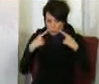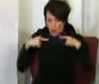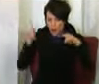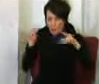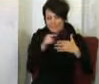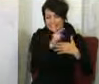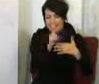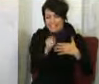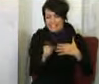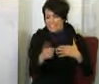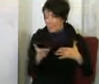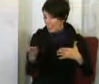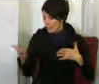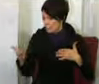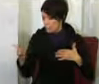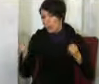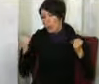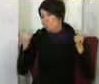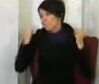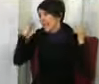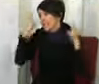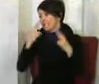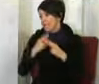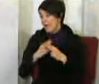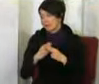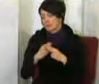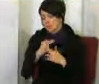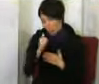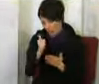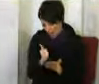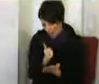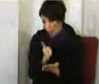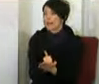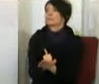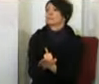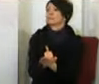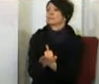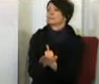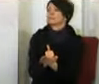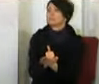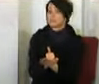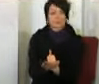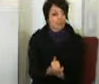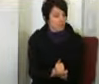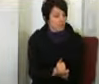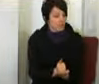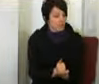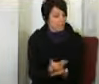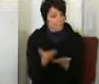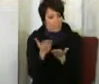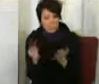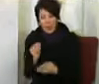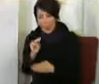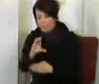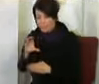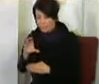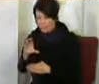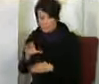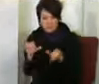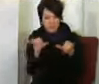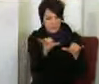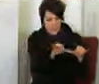these things. In your many names, amen. At Metropolitan Community Churches